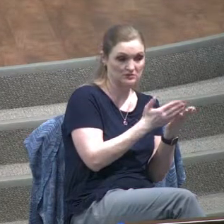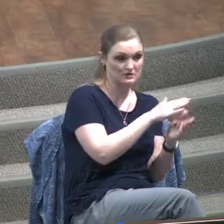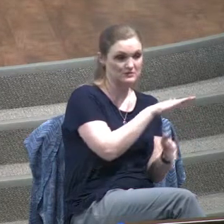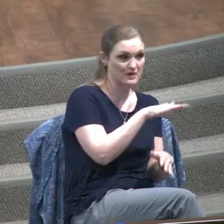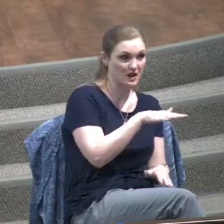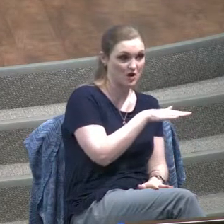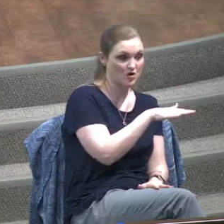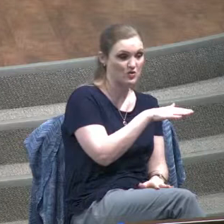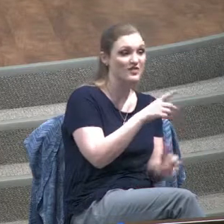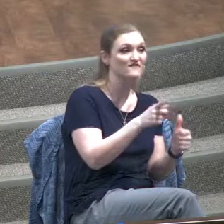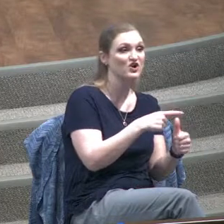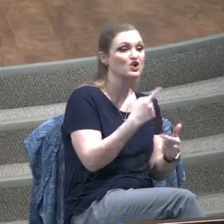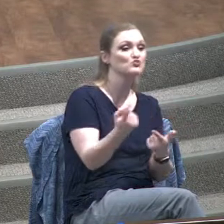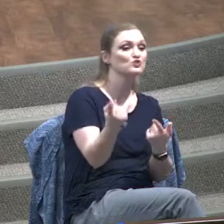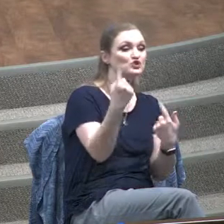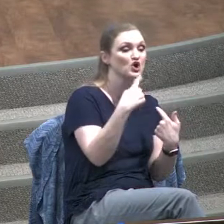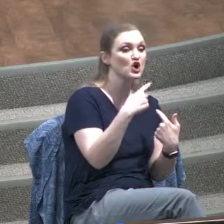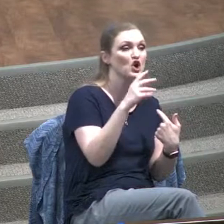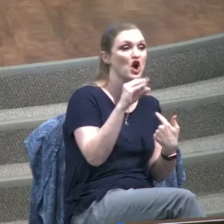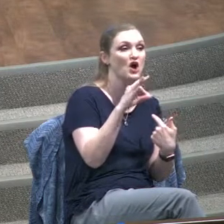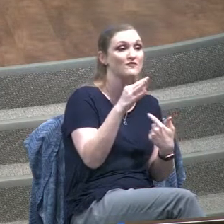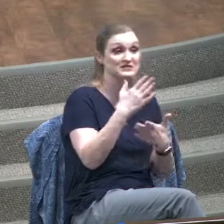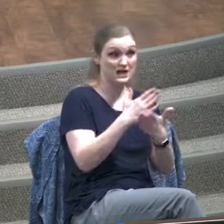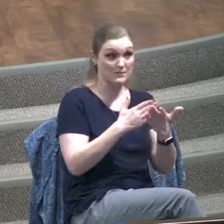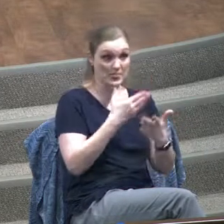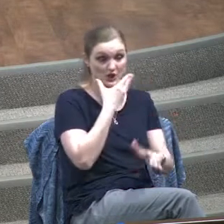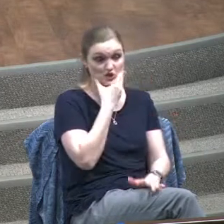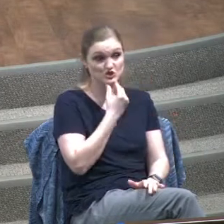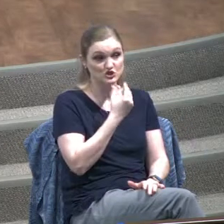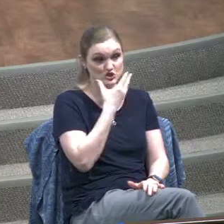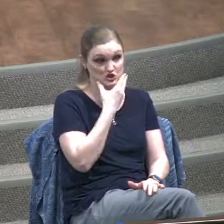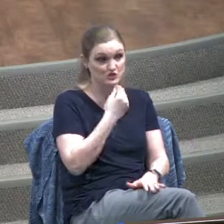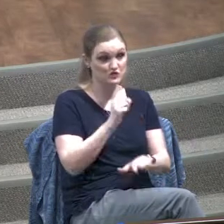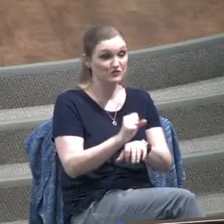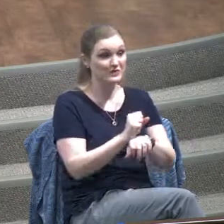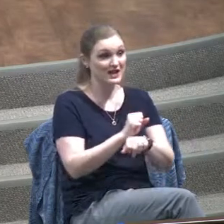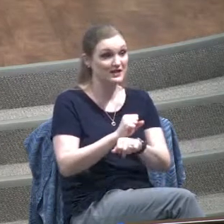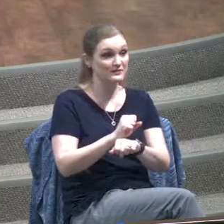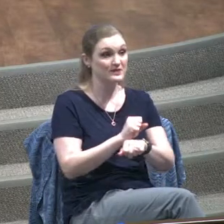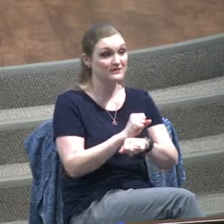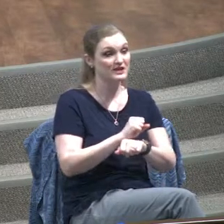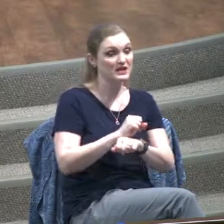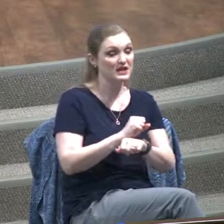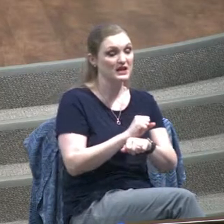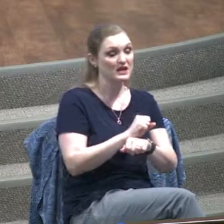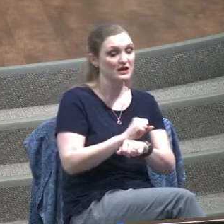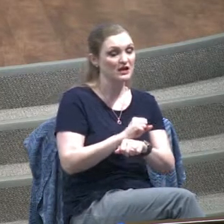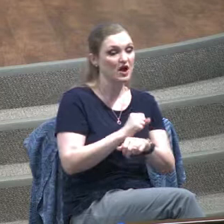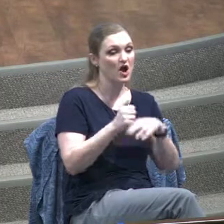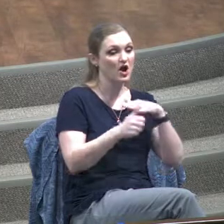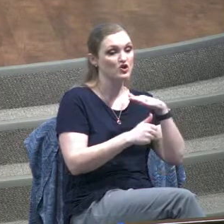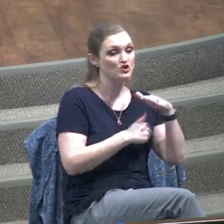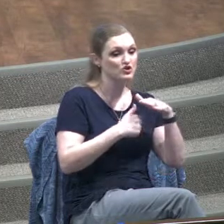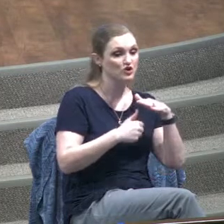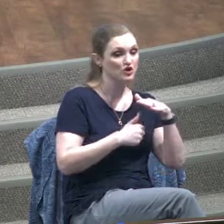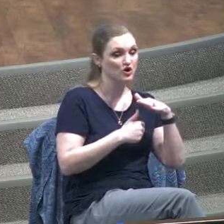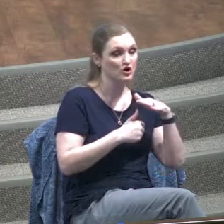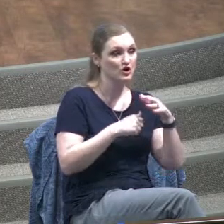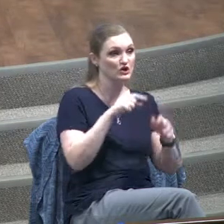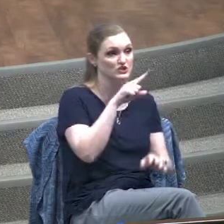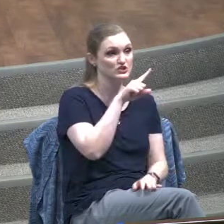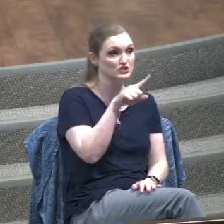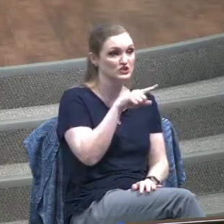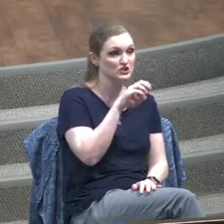covers the first return of the Jews from captivity under the direction and leadership of